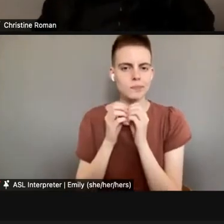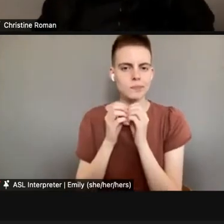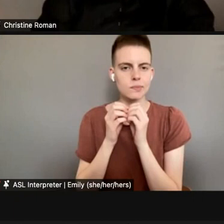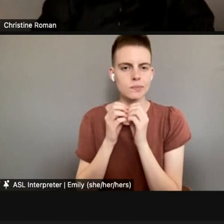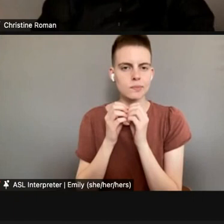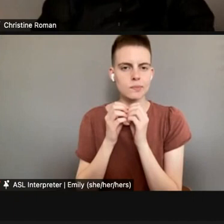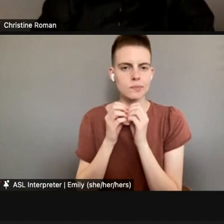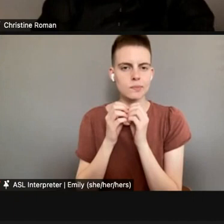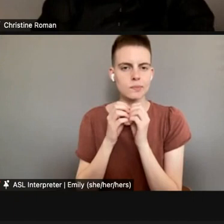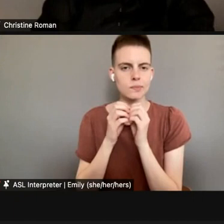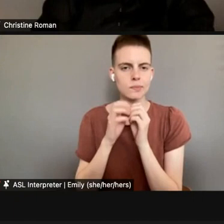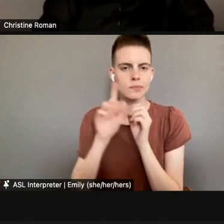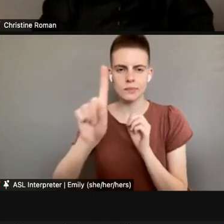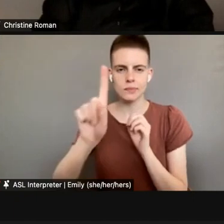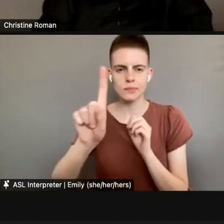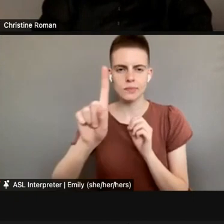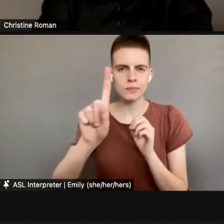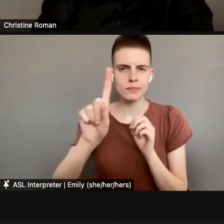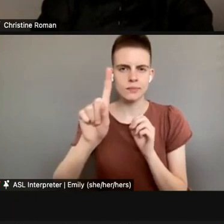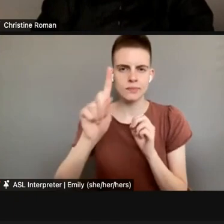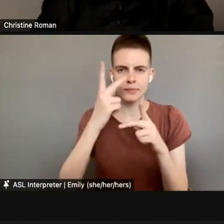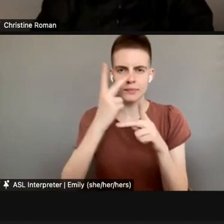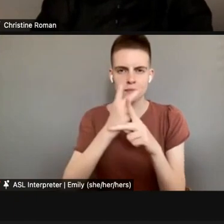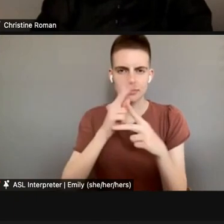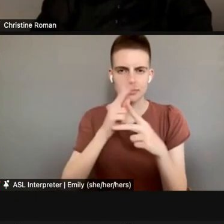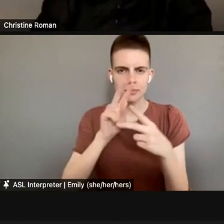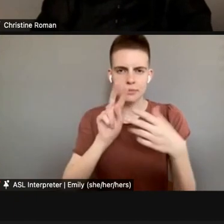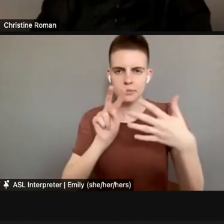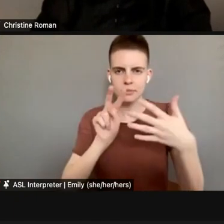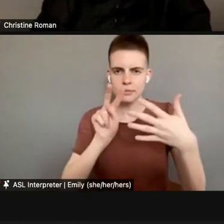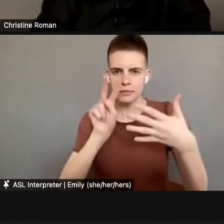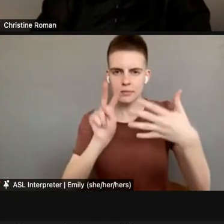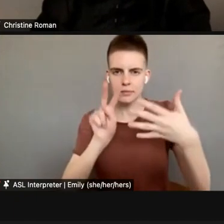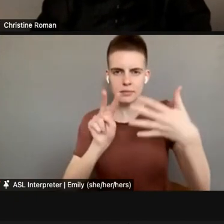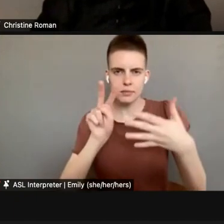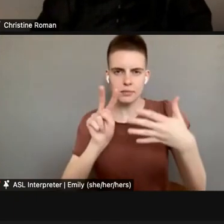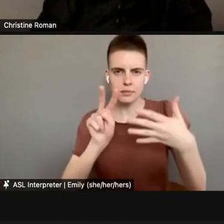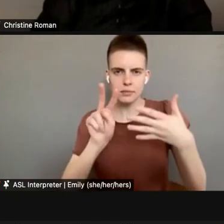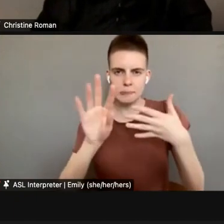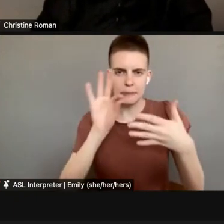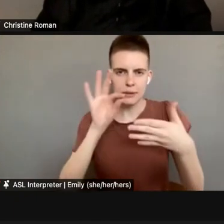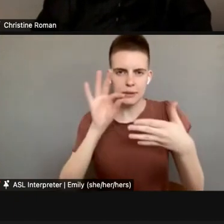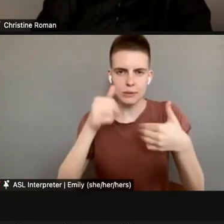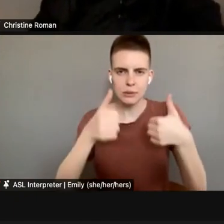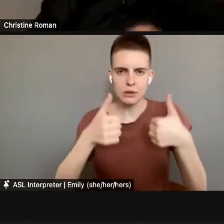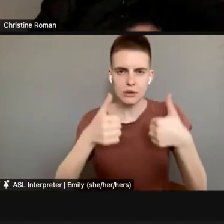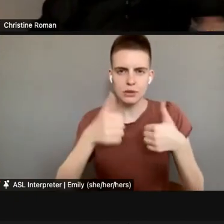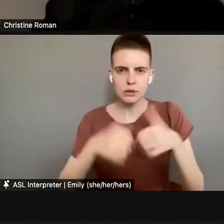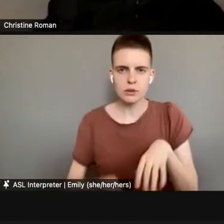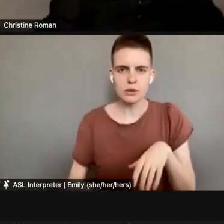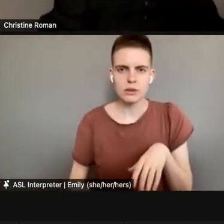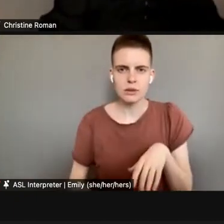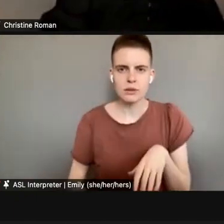I'm trying to find where to start here. So, Okay.